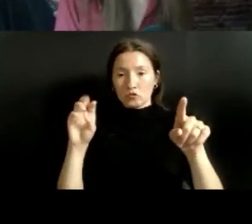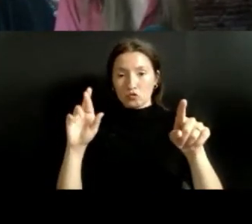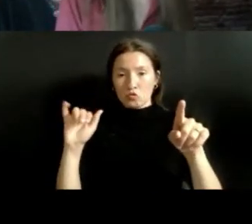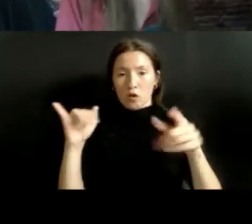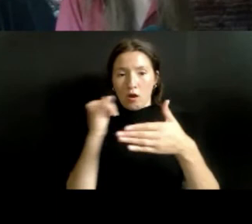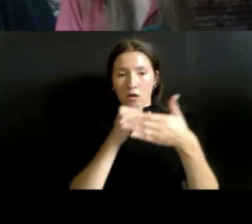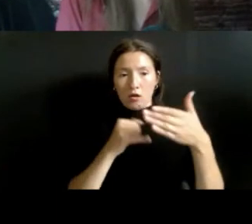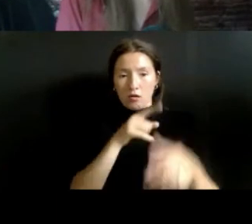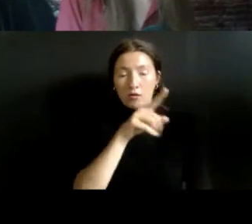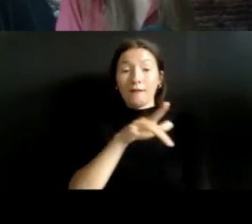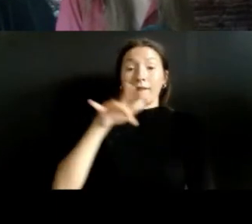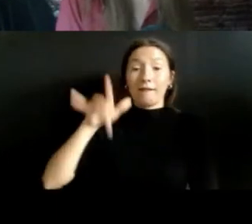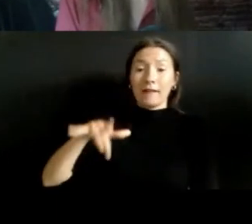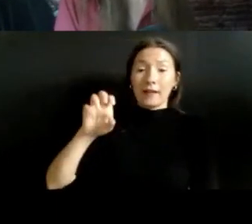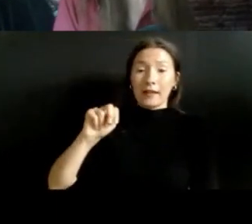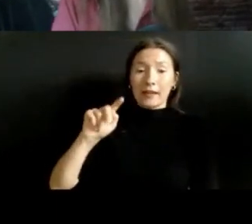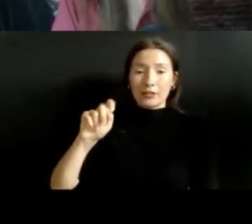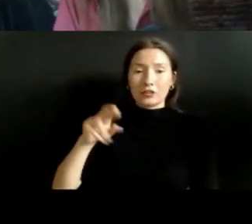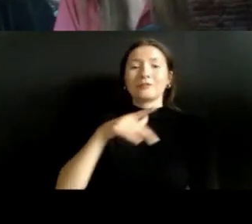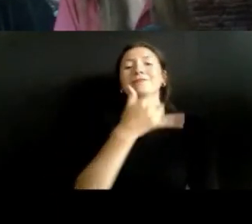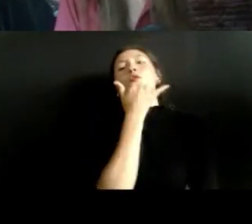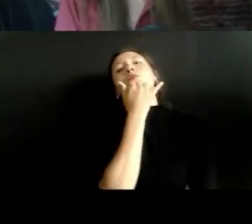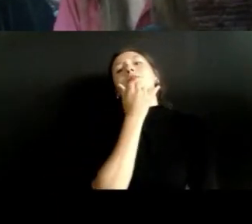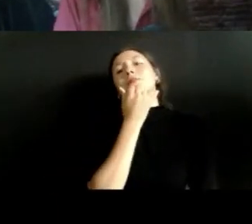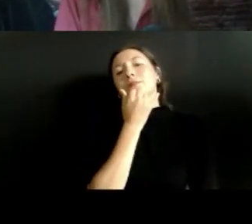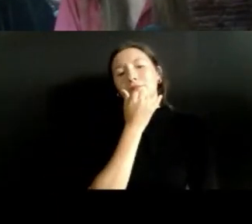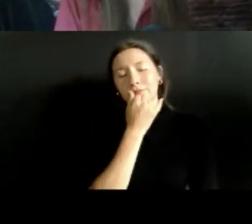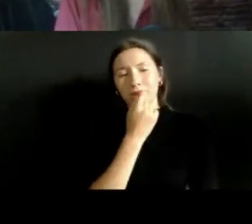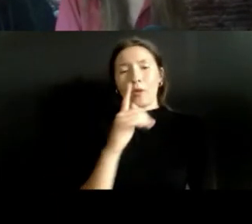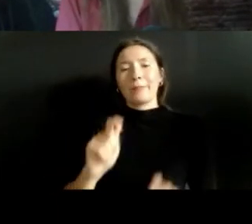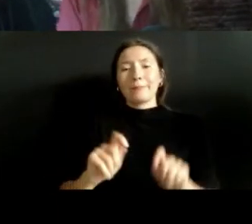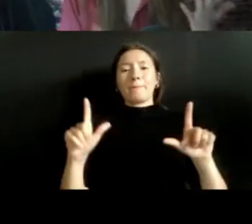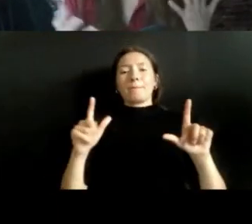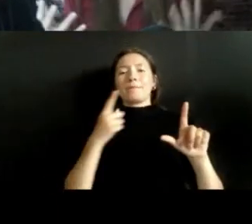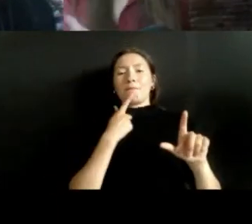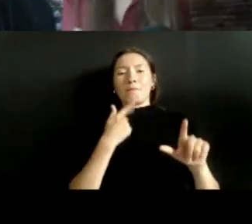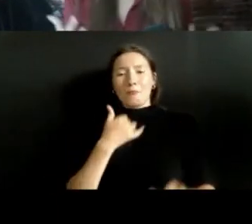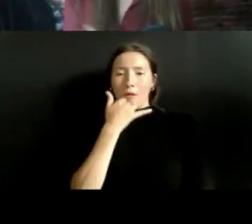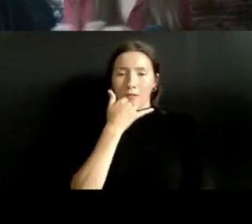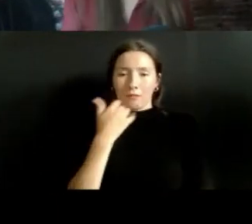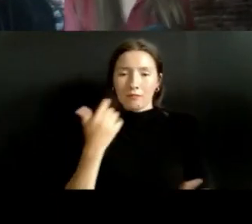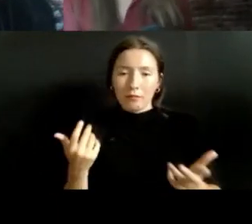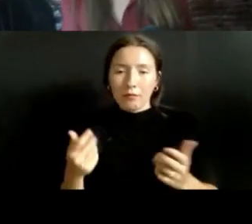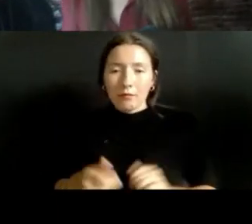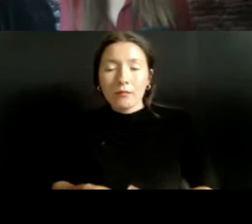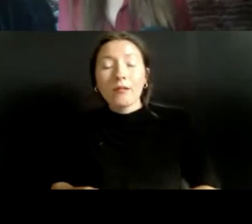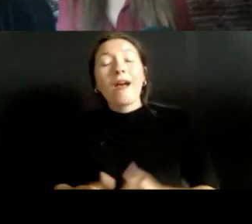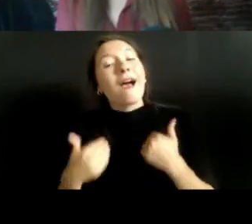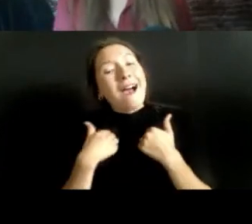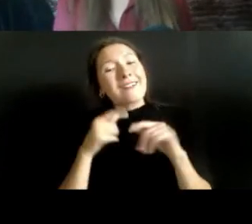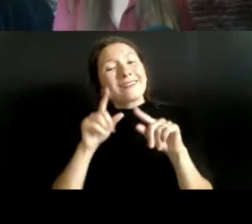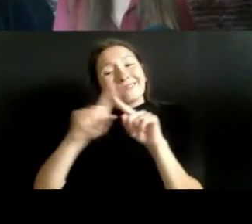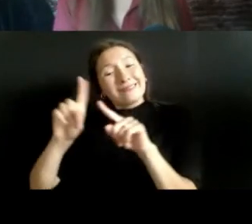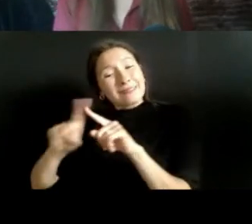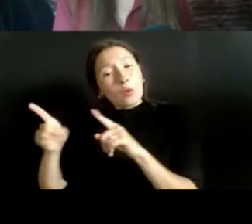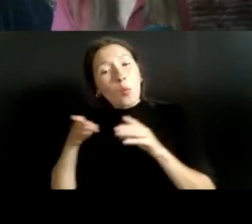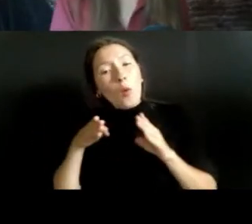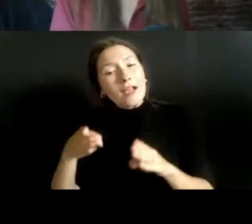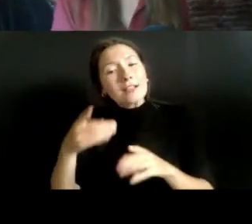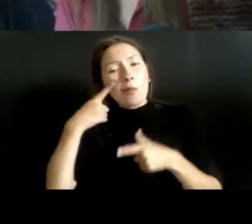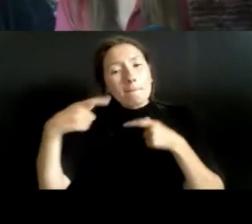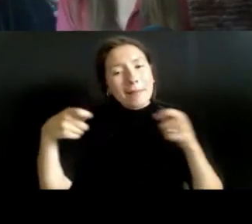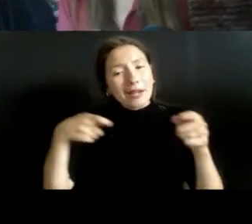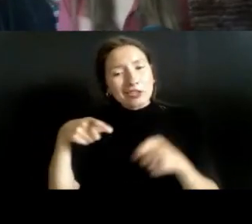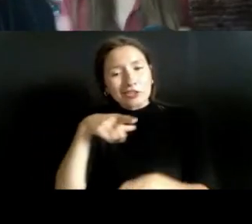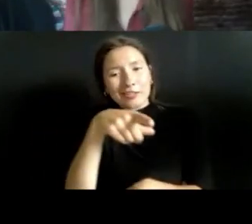feedback. So there are ways to manage it, but it is important to really think about the overall